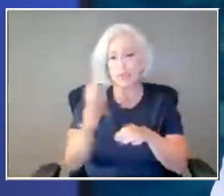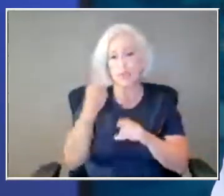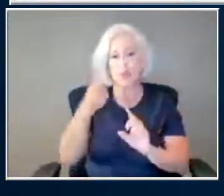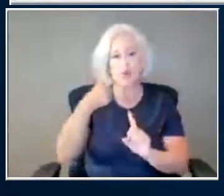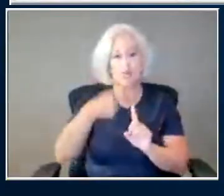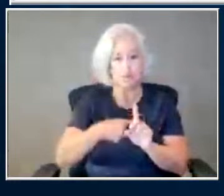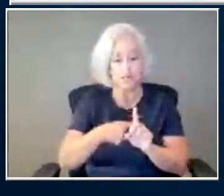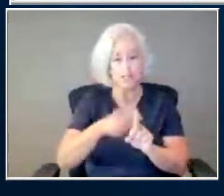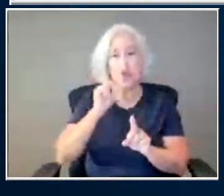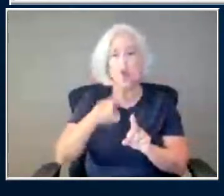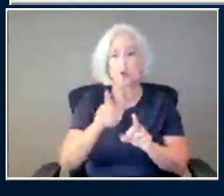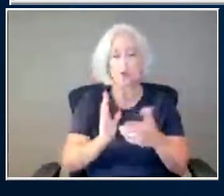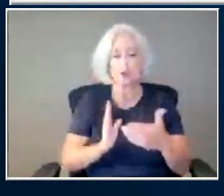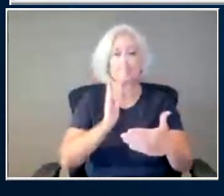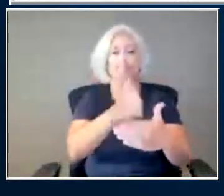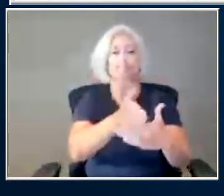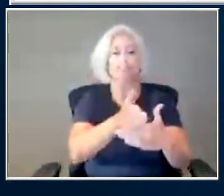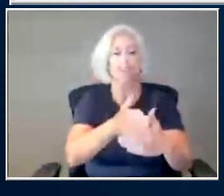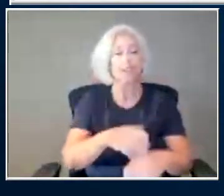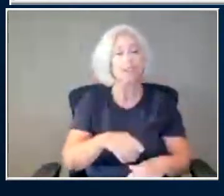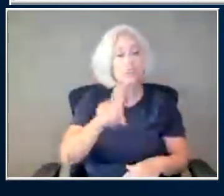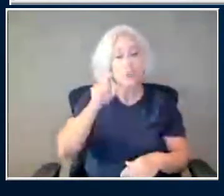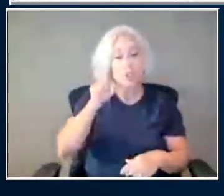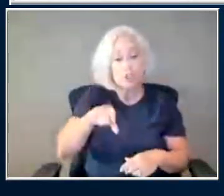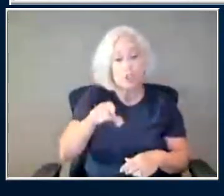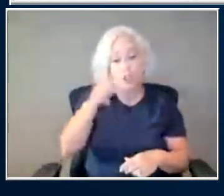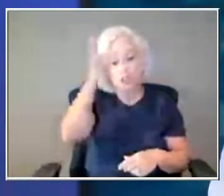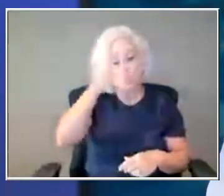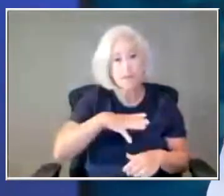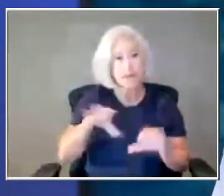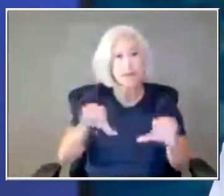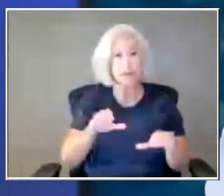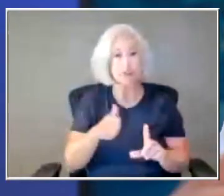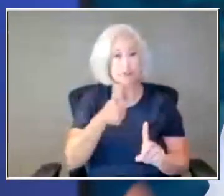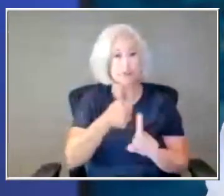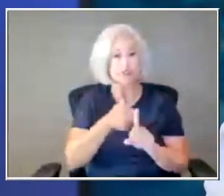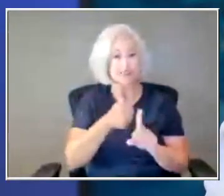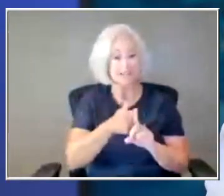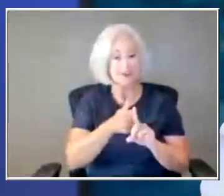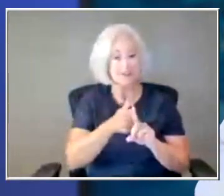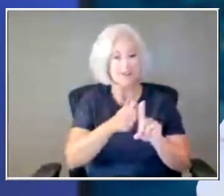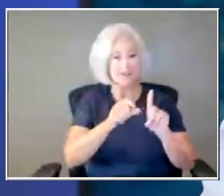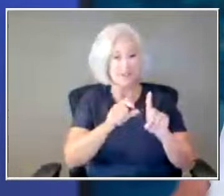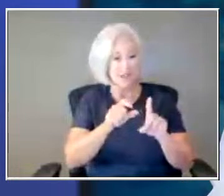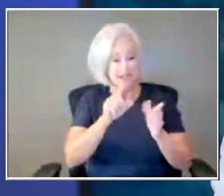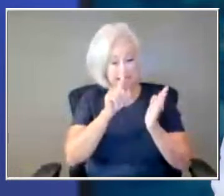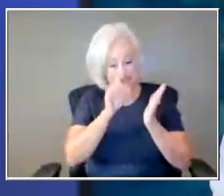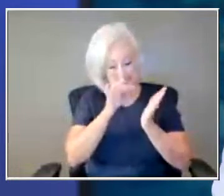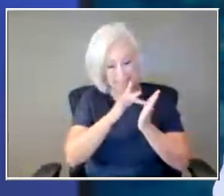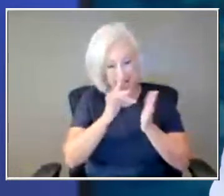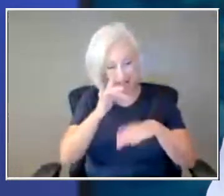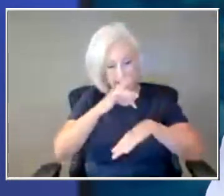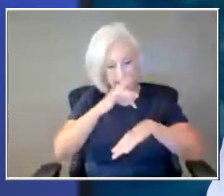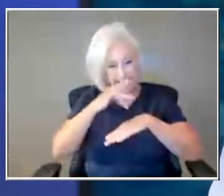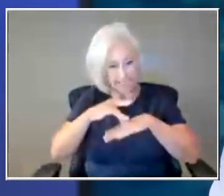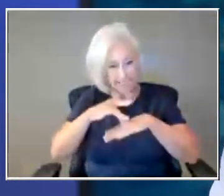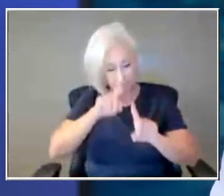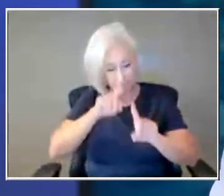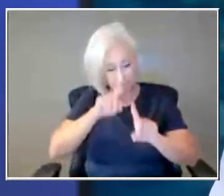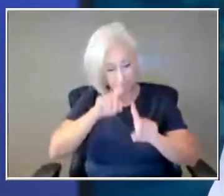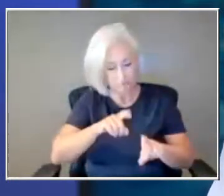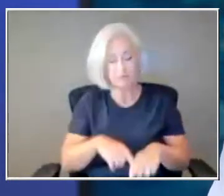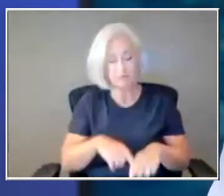Should men be doing self-exams? No. So usually it is part of a screening exam with their primary care provider once a